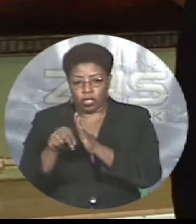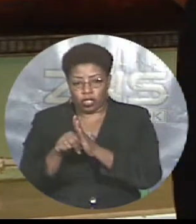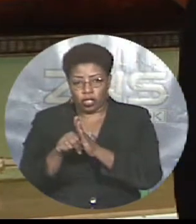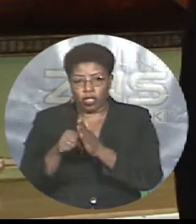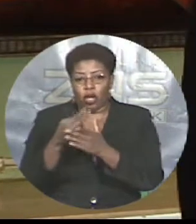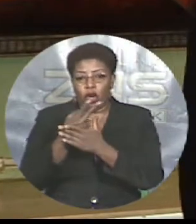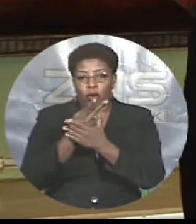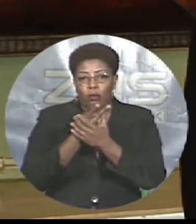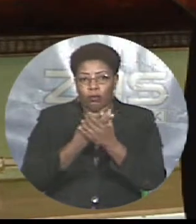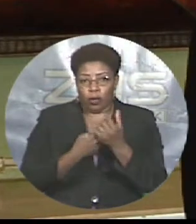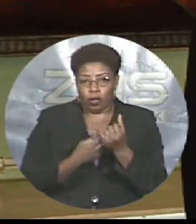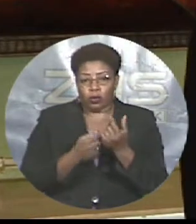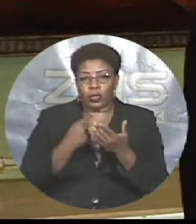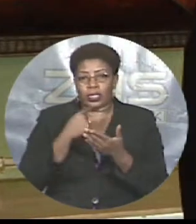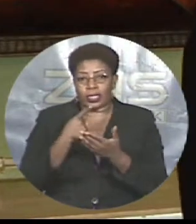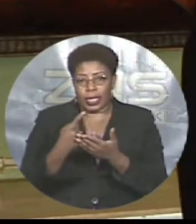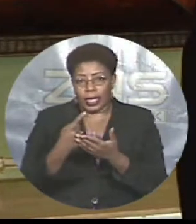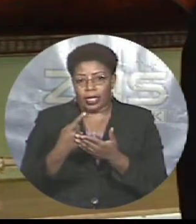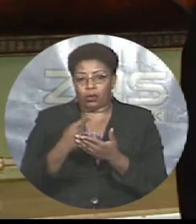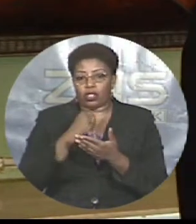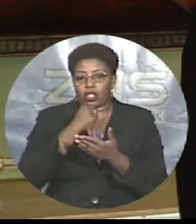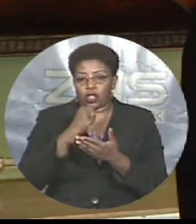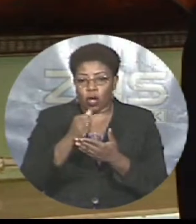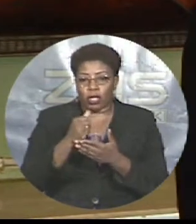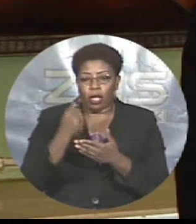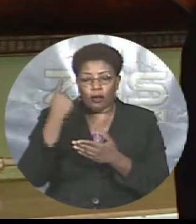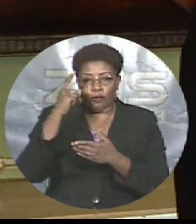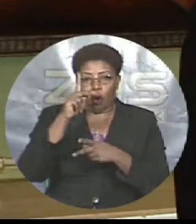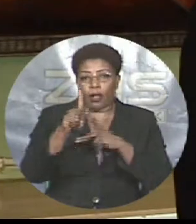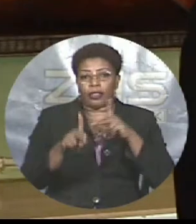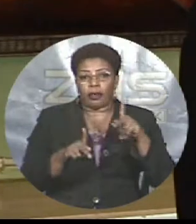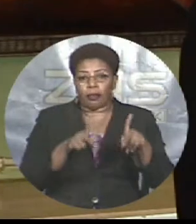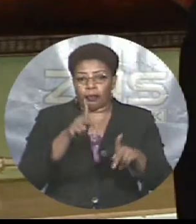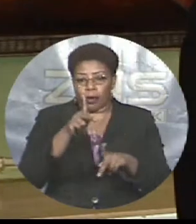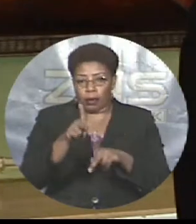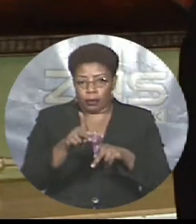Both views that were expressed were not for public consumption,